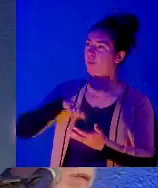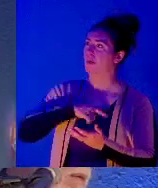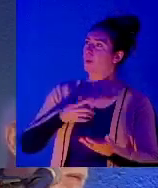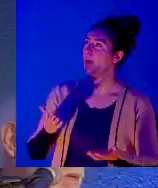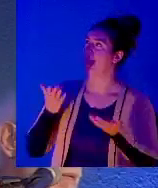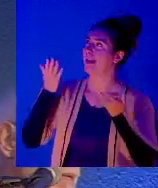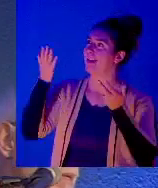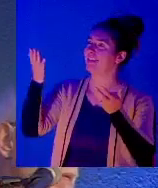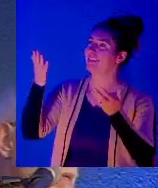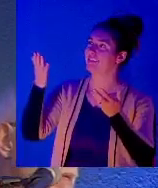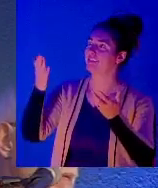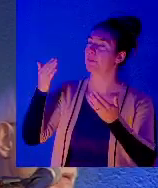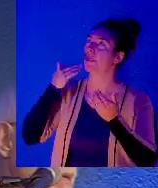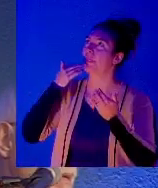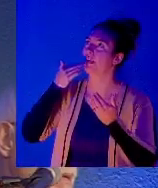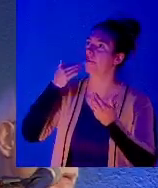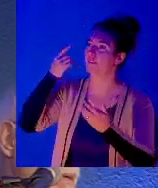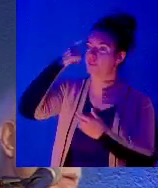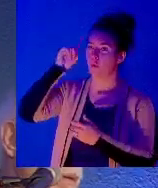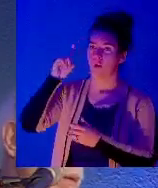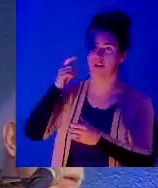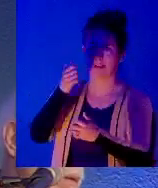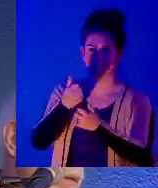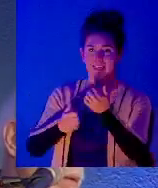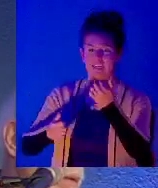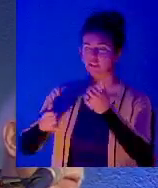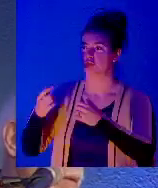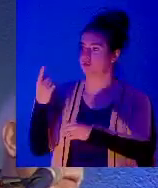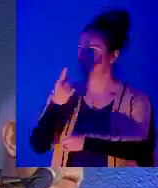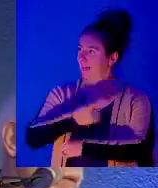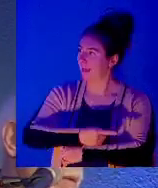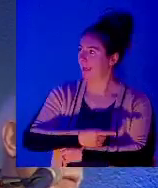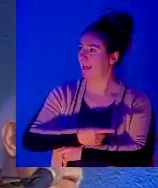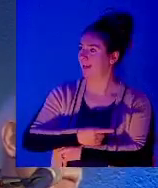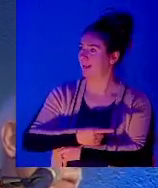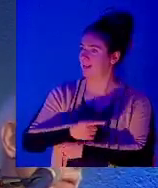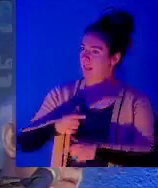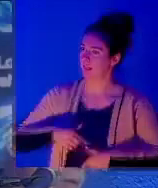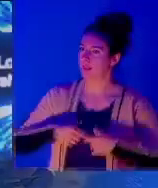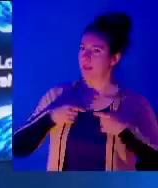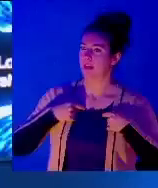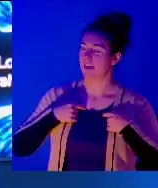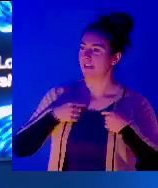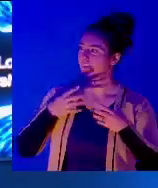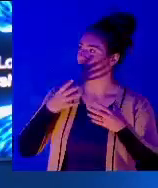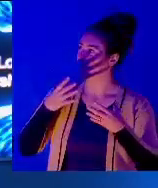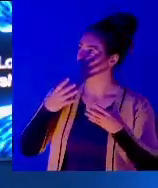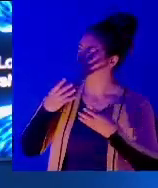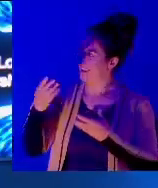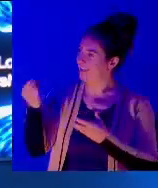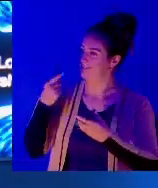breathe, to tell somebody else about you, God. Thank you, Father, in Jesus' name. Amen.